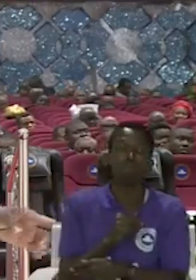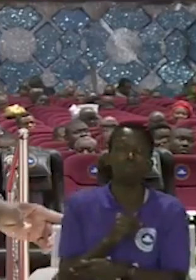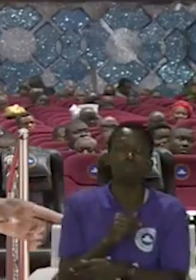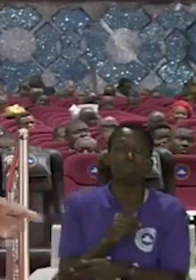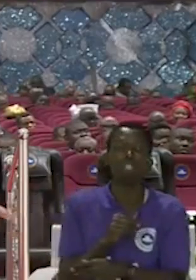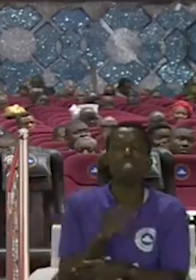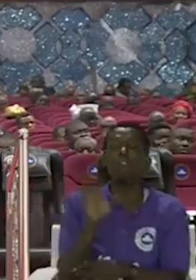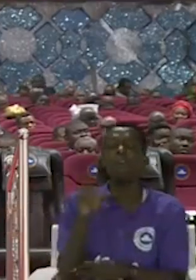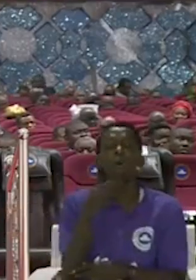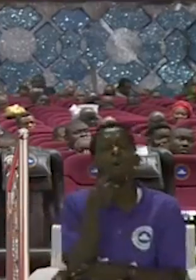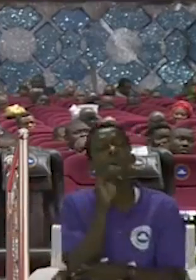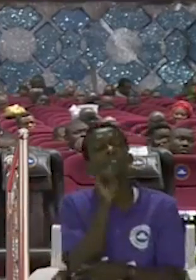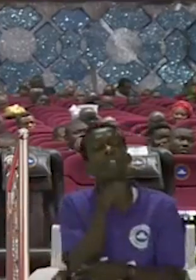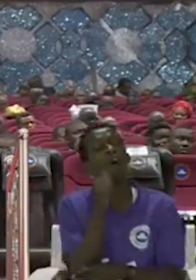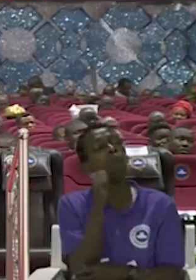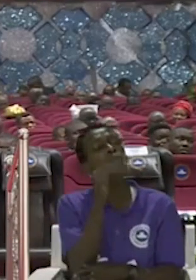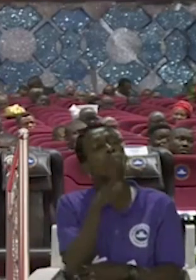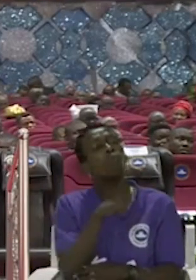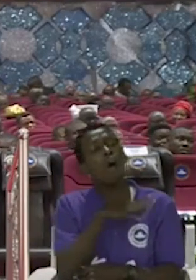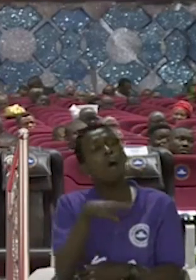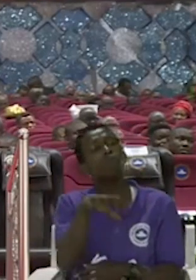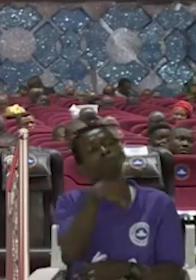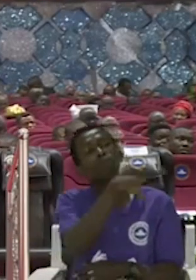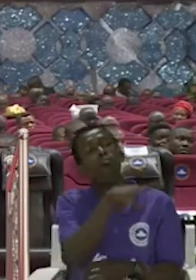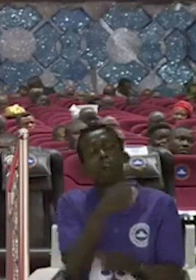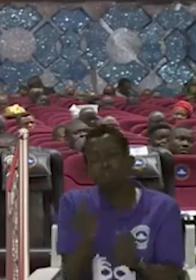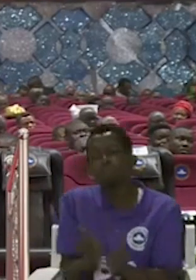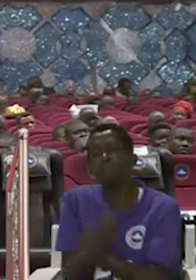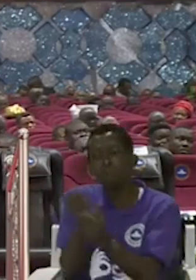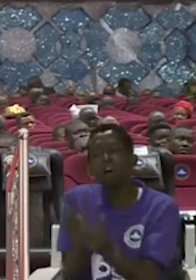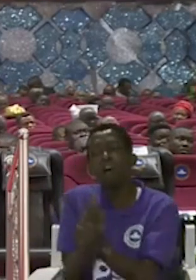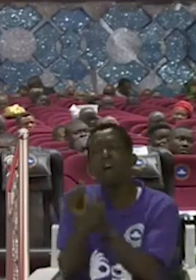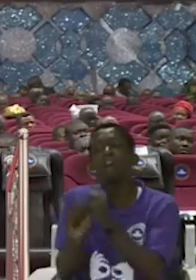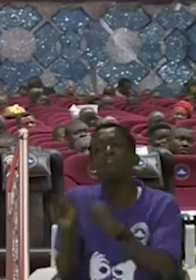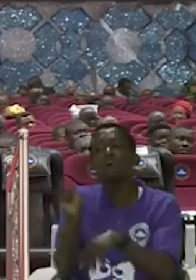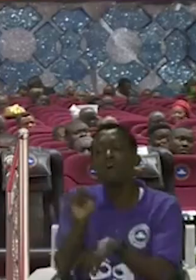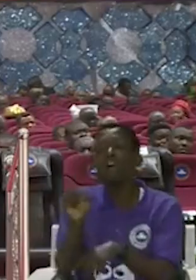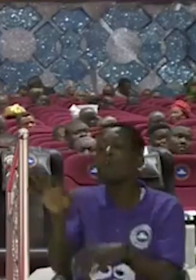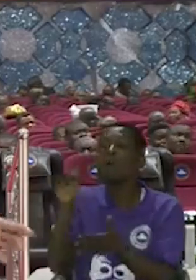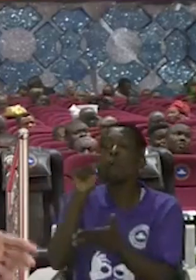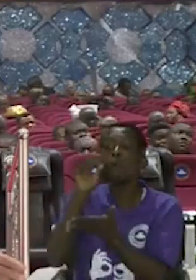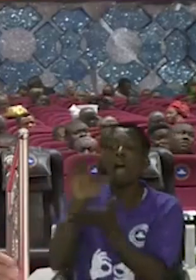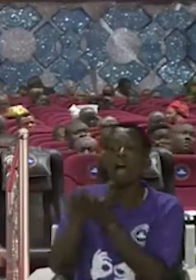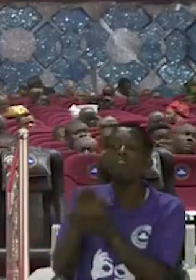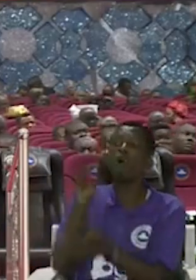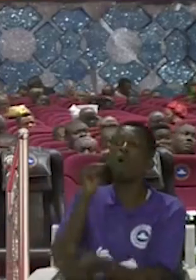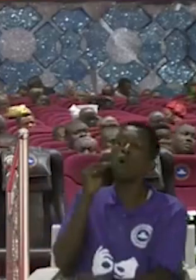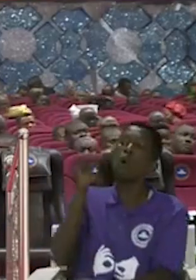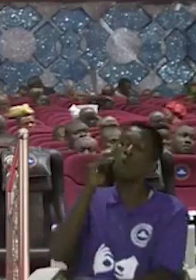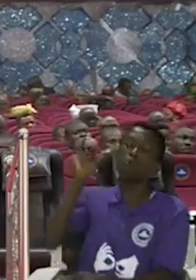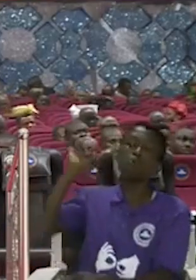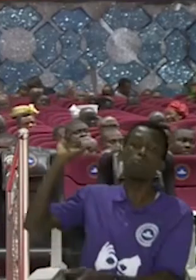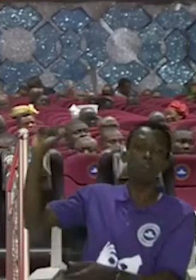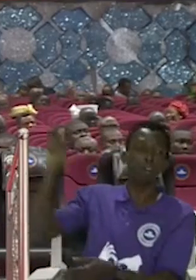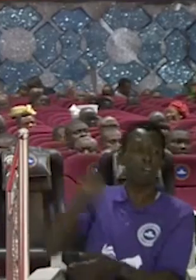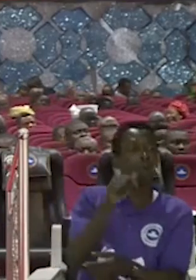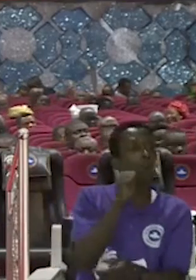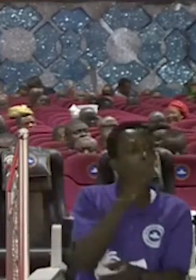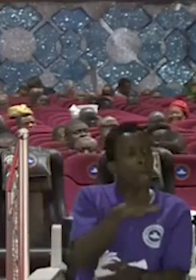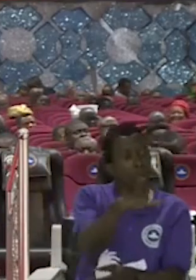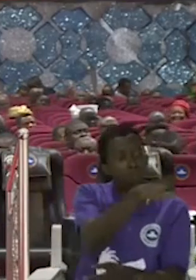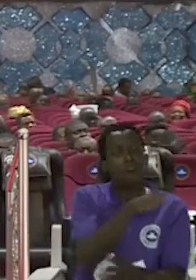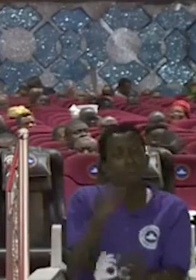who are these women following you everywhere? Your wife will be at home, and these women will be following you